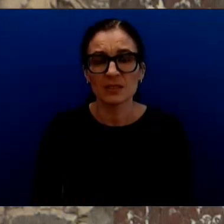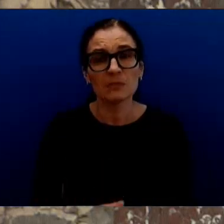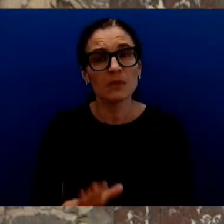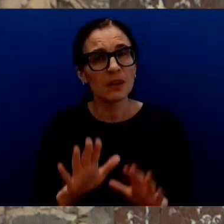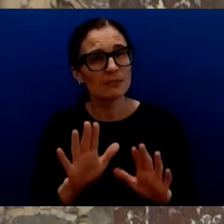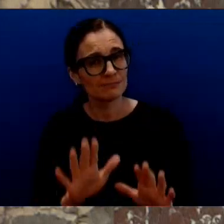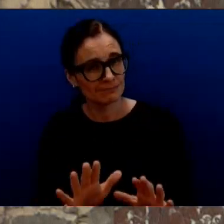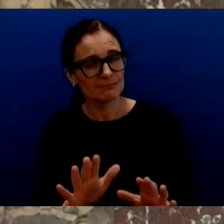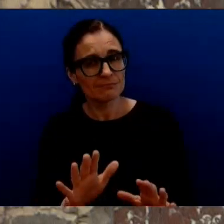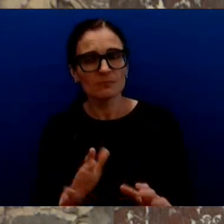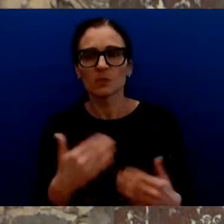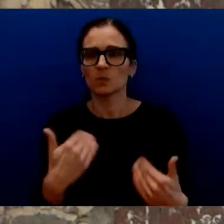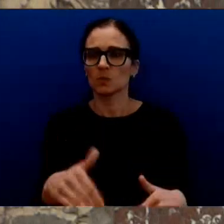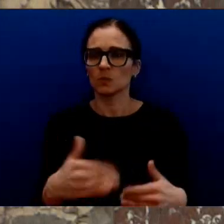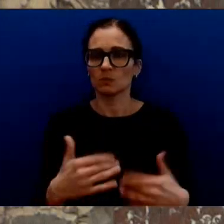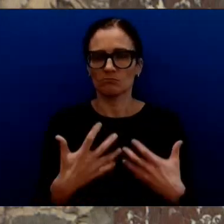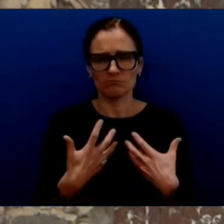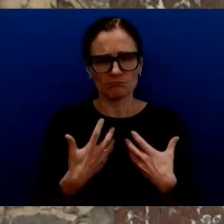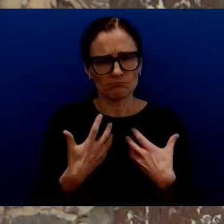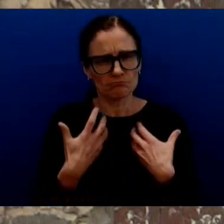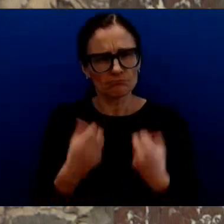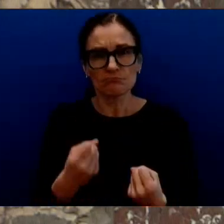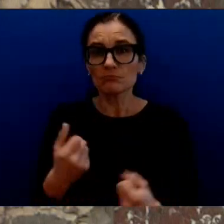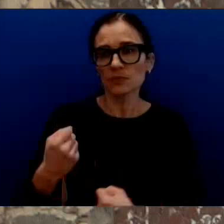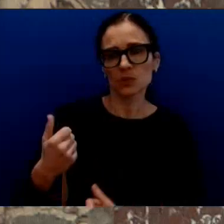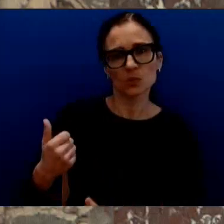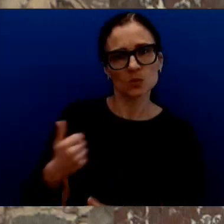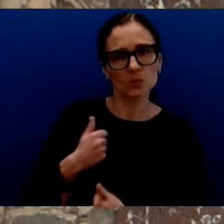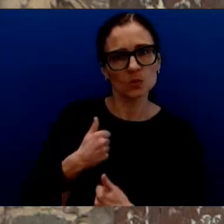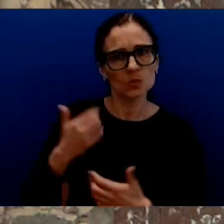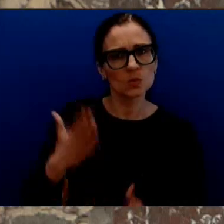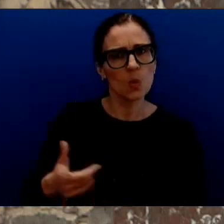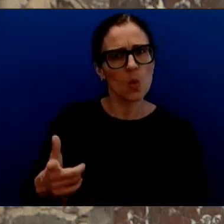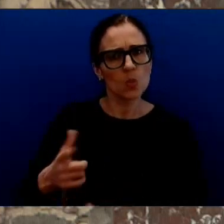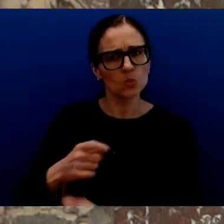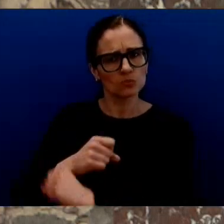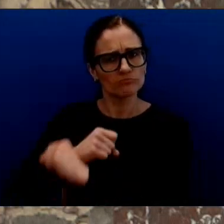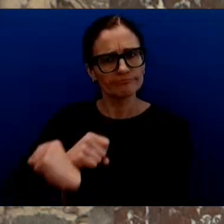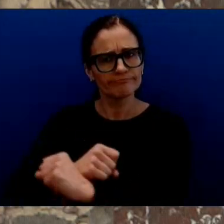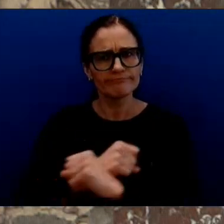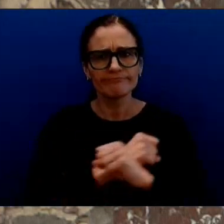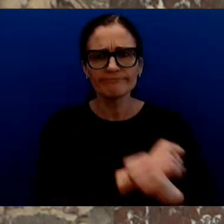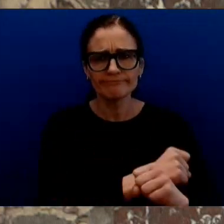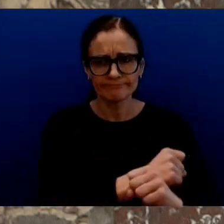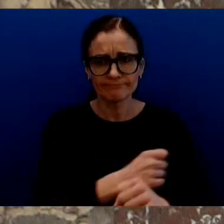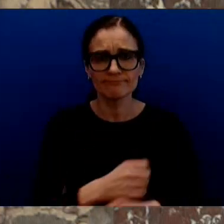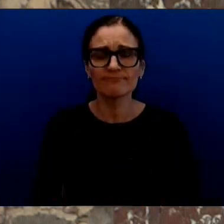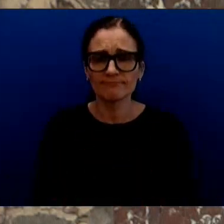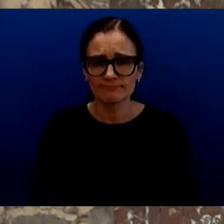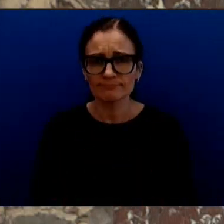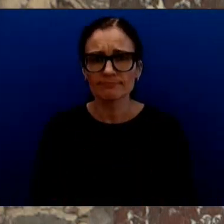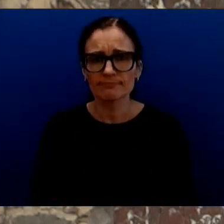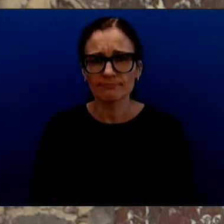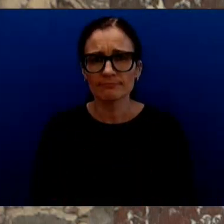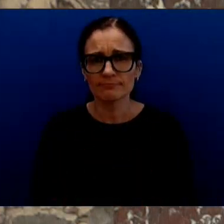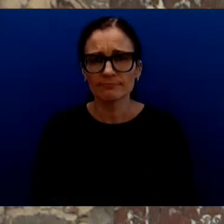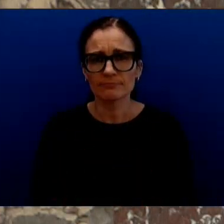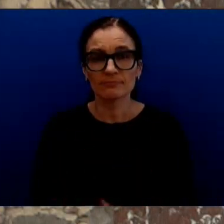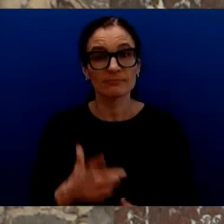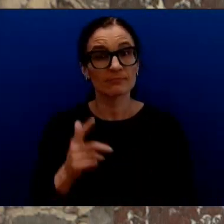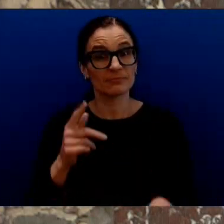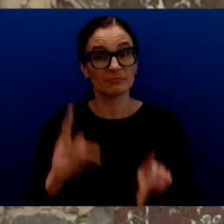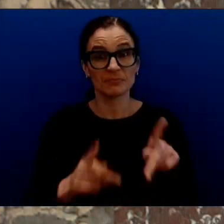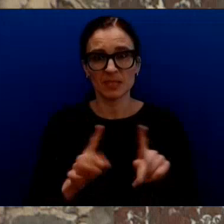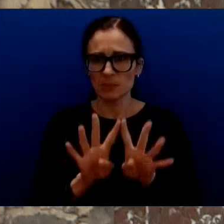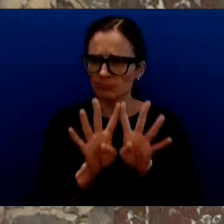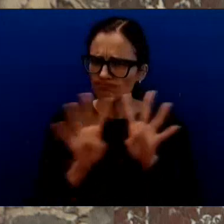fighting off attackers, unarmed civilians blocking the path of tanks, a woman in a headscarf confronting an armed